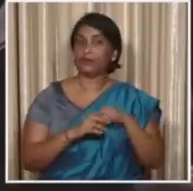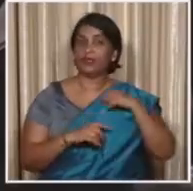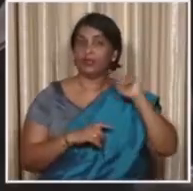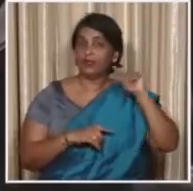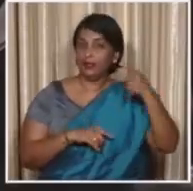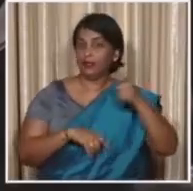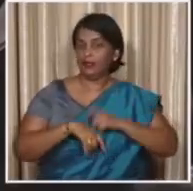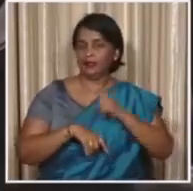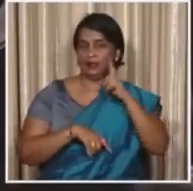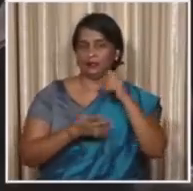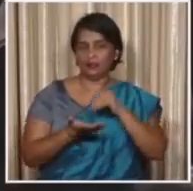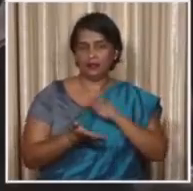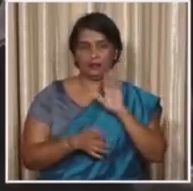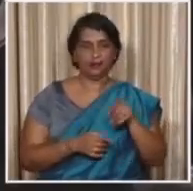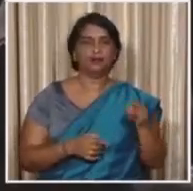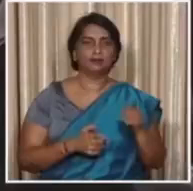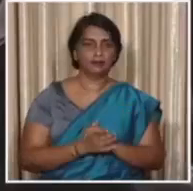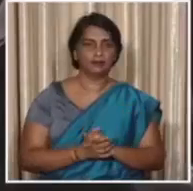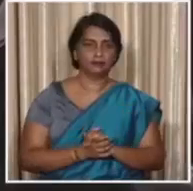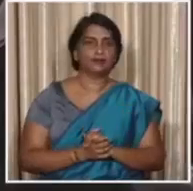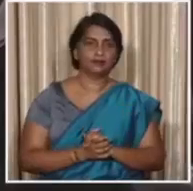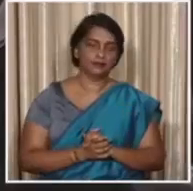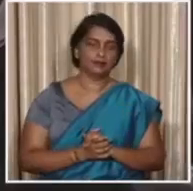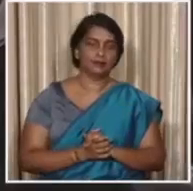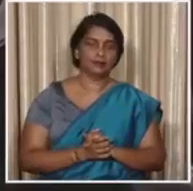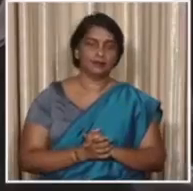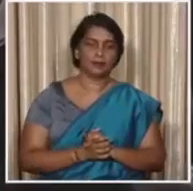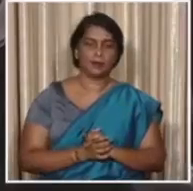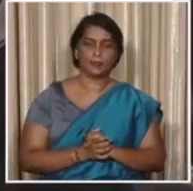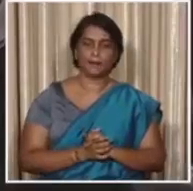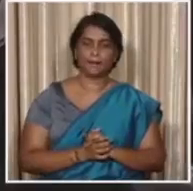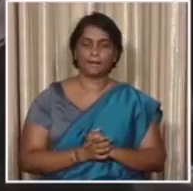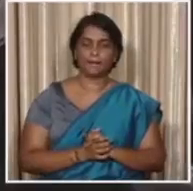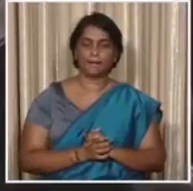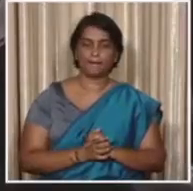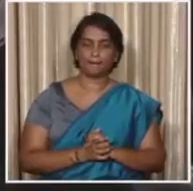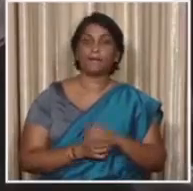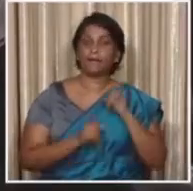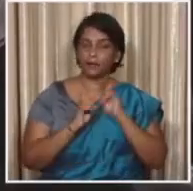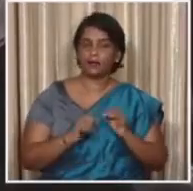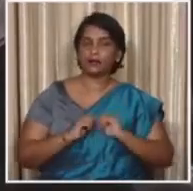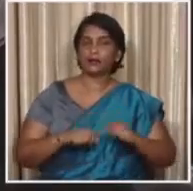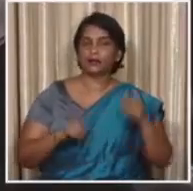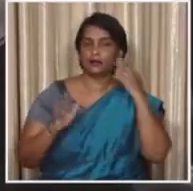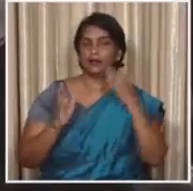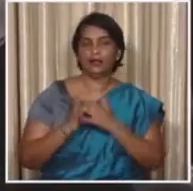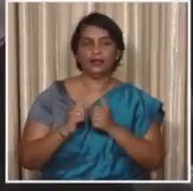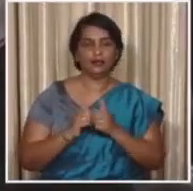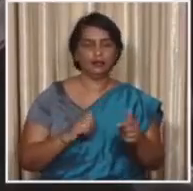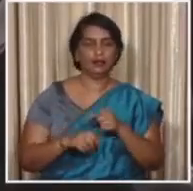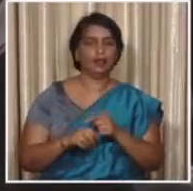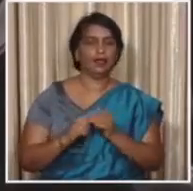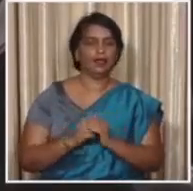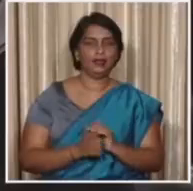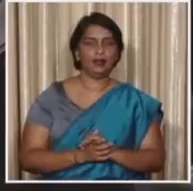taken up and announced. But if he does this, this is a revenge that he is taking on the Tamil people